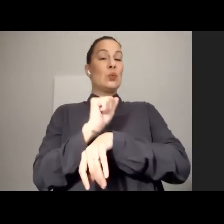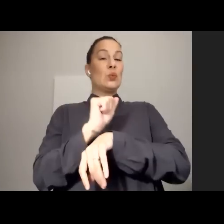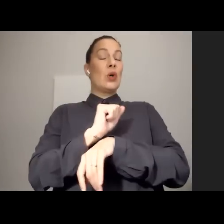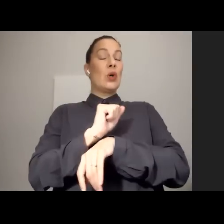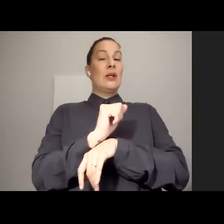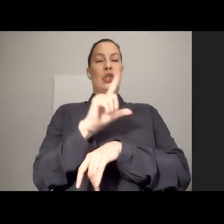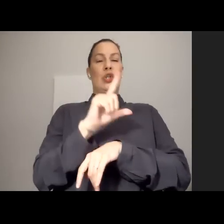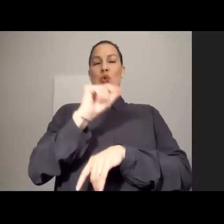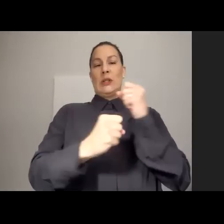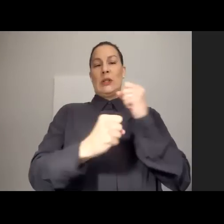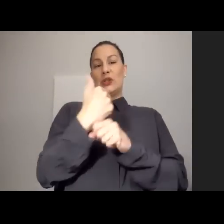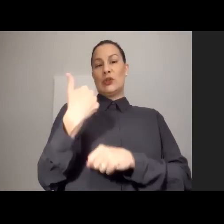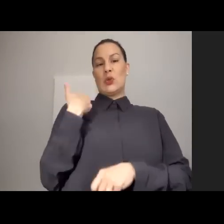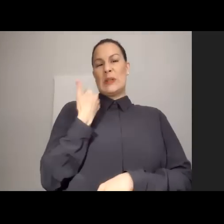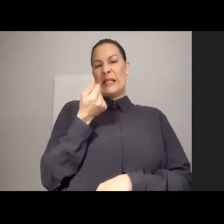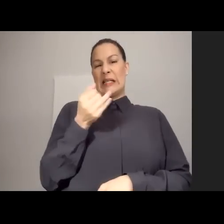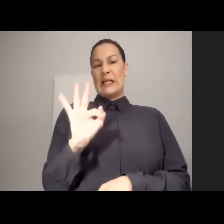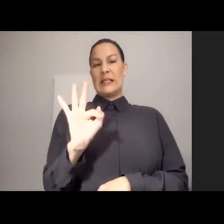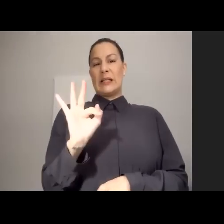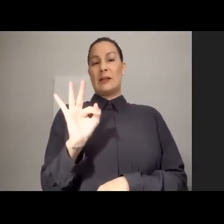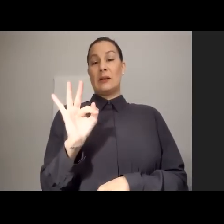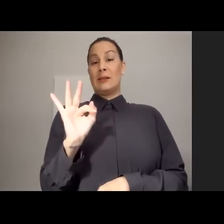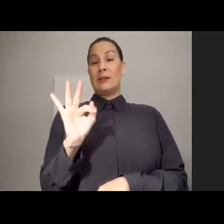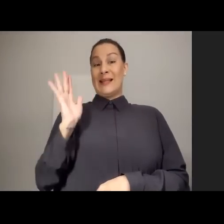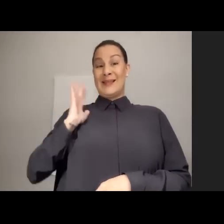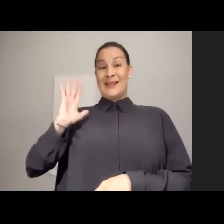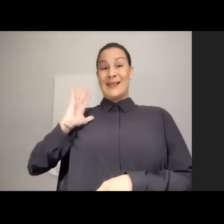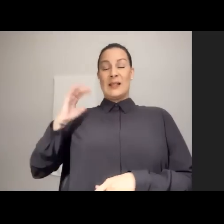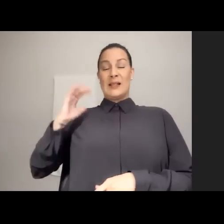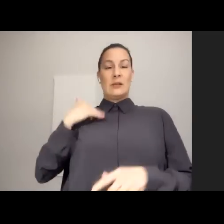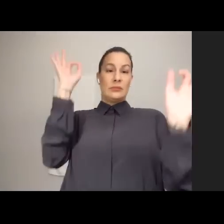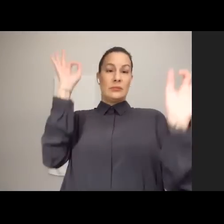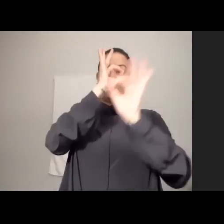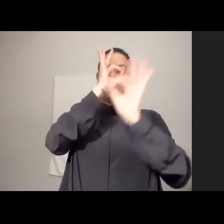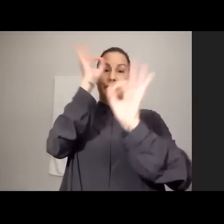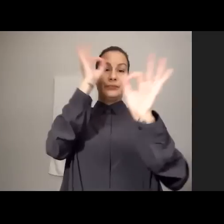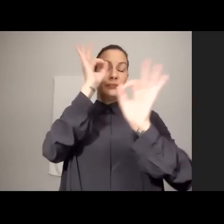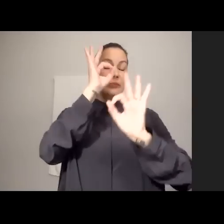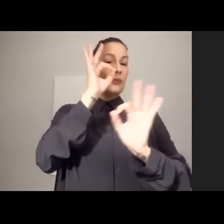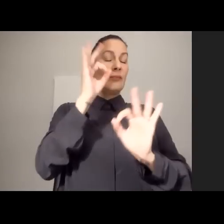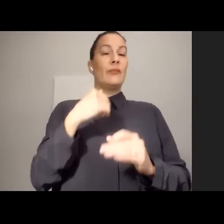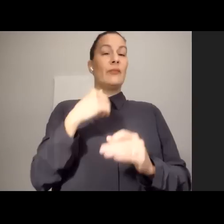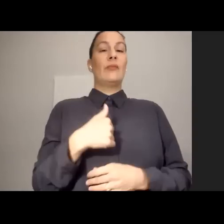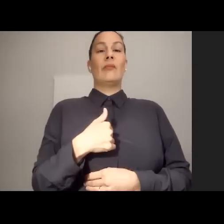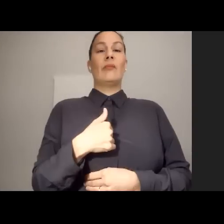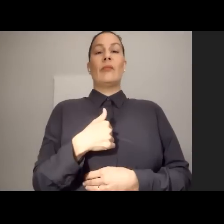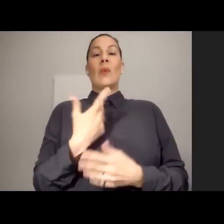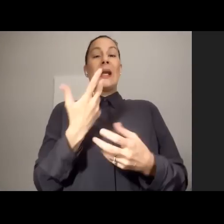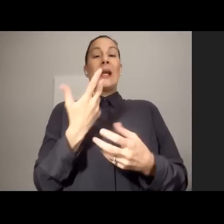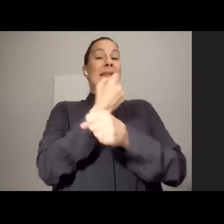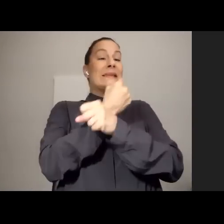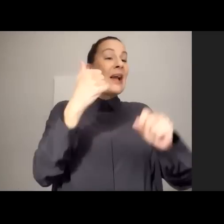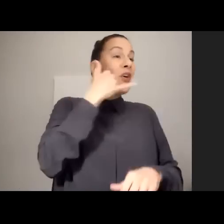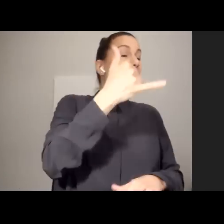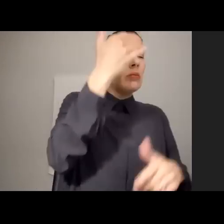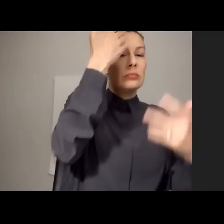And back then I had no idea what I was doing. I didn't know anything about safe calls or bad date lists or harm reduction.